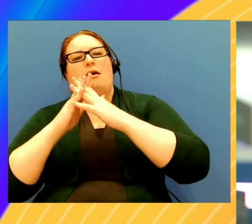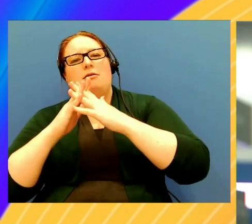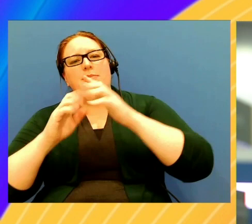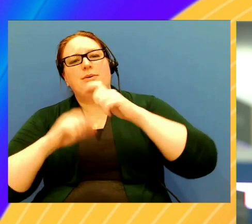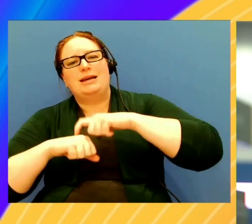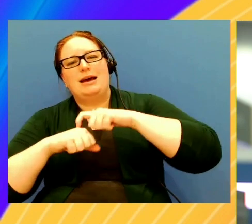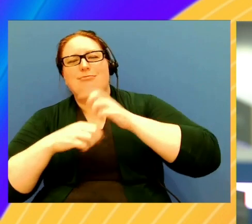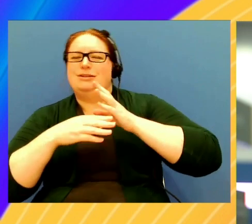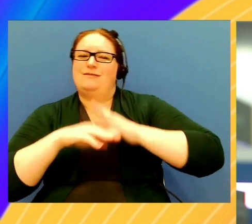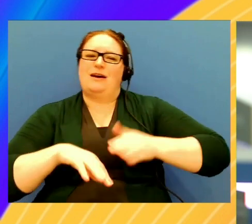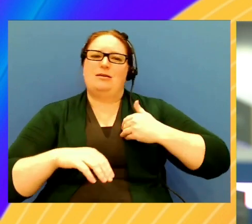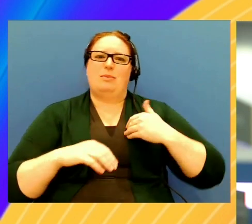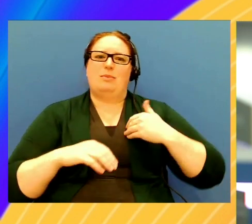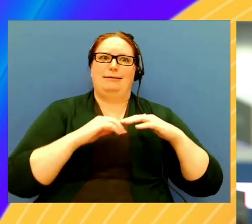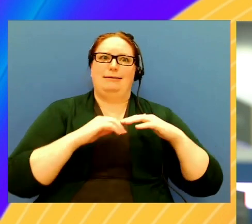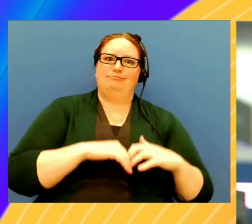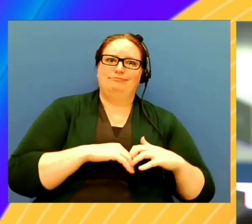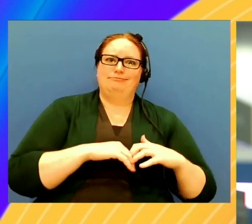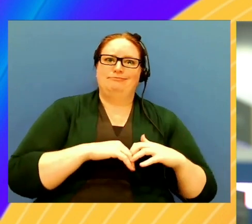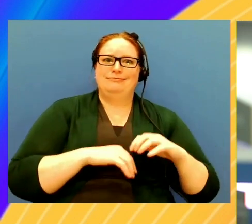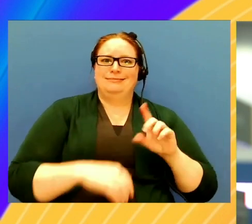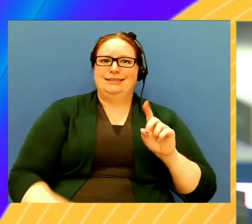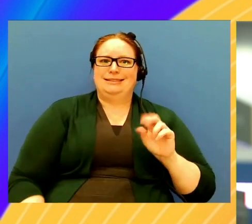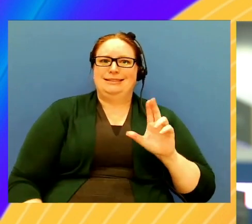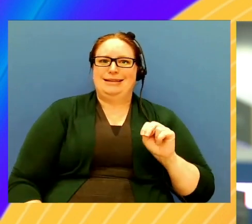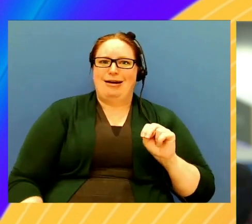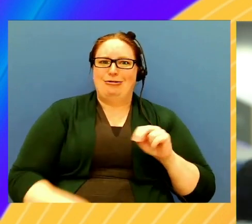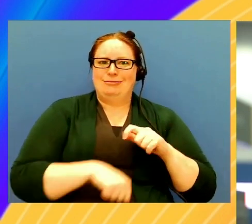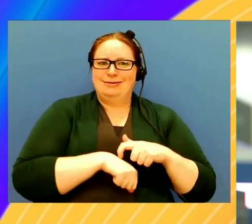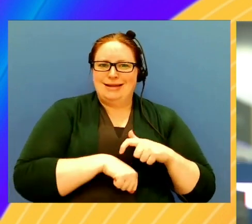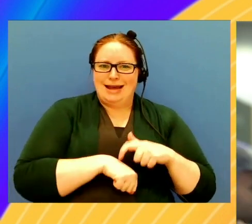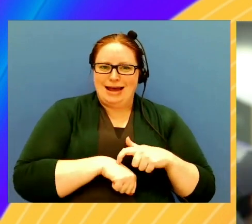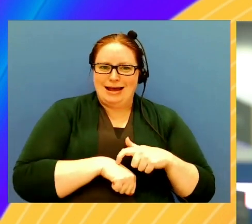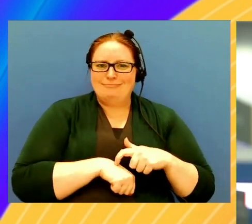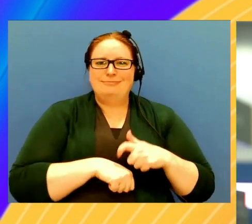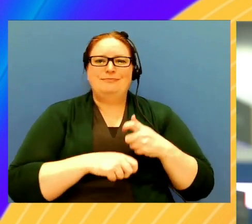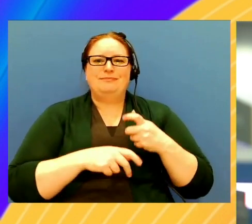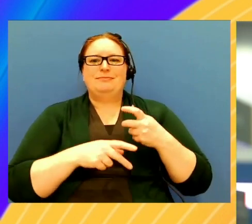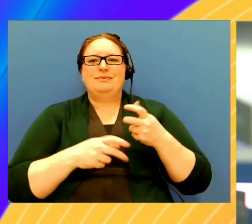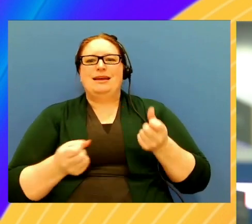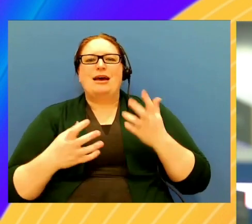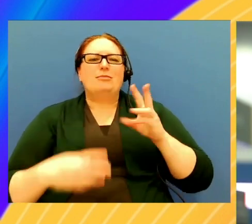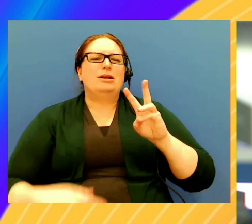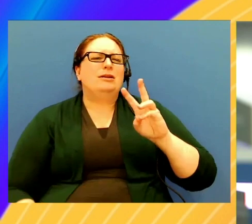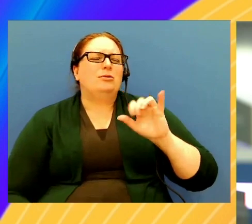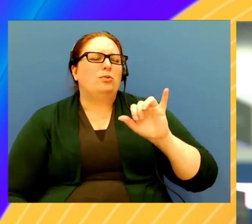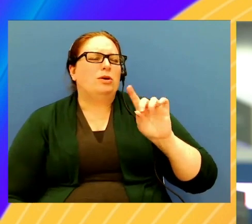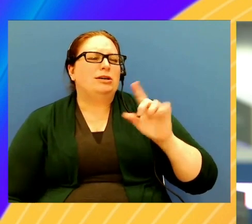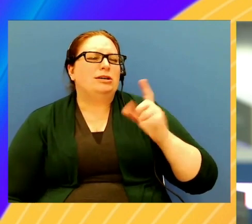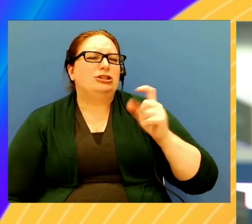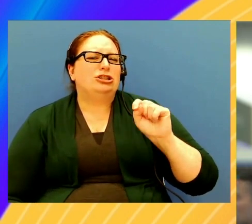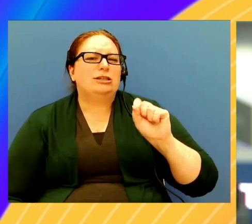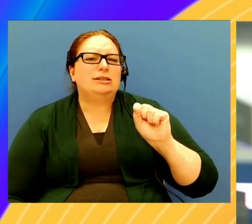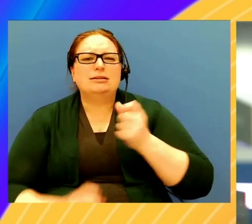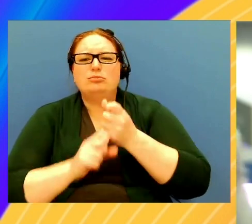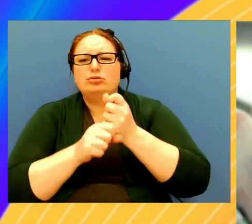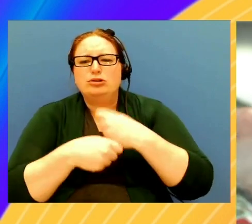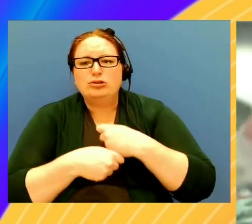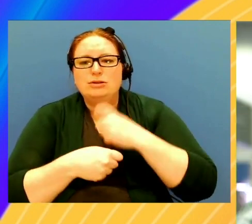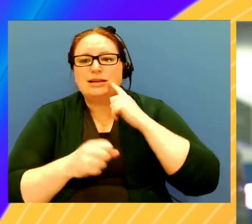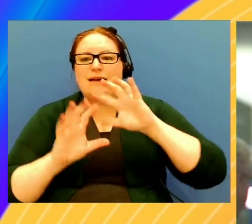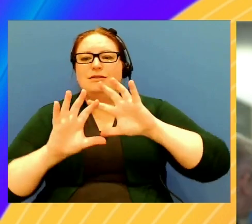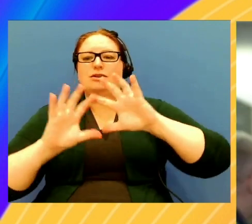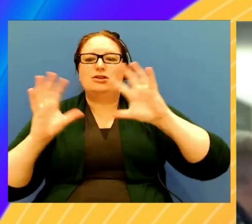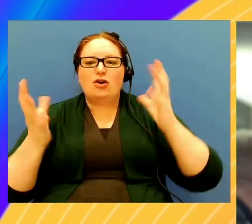by downtime, divided by, or you calculate the number of widgets produced, and you have this overall